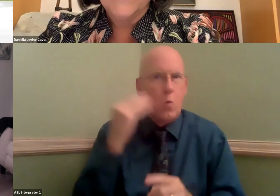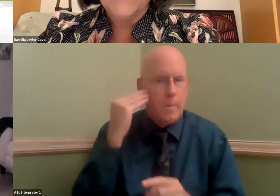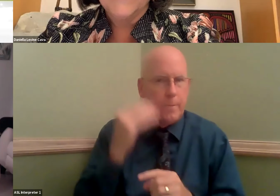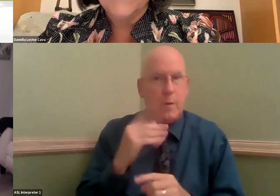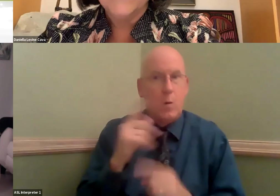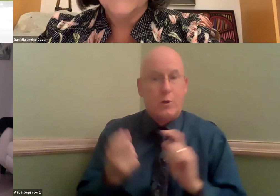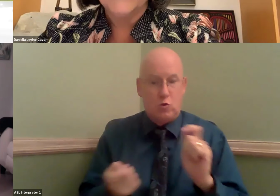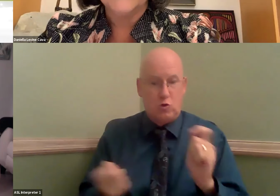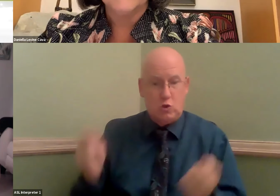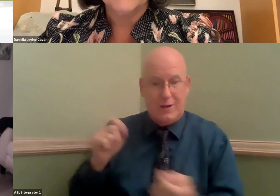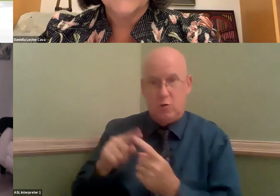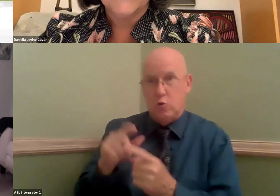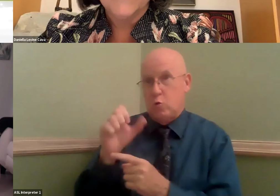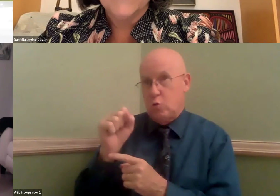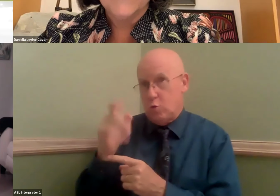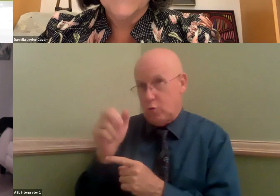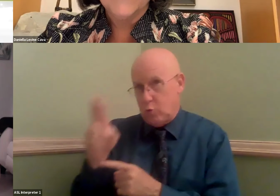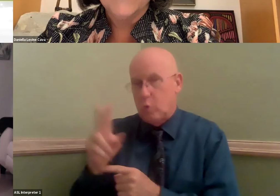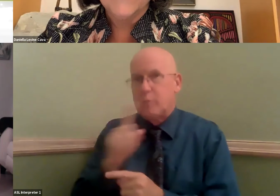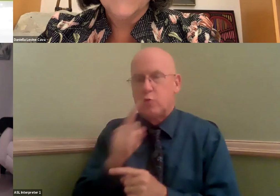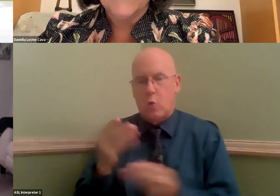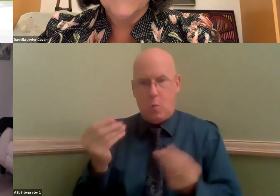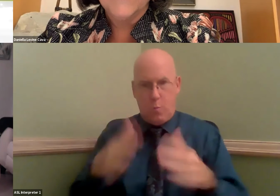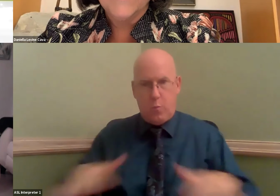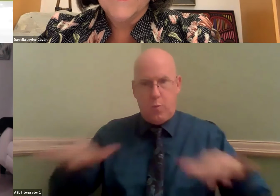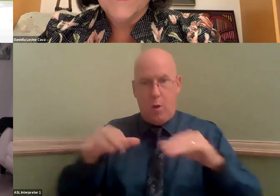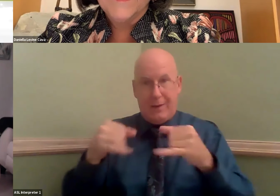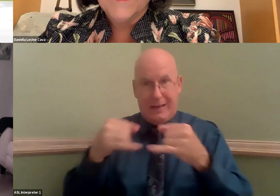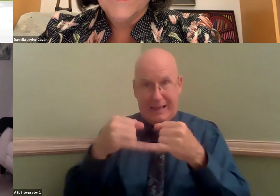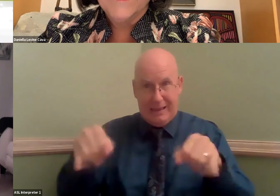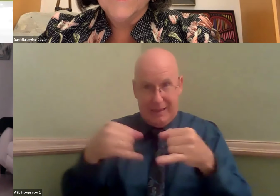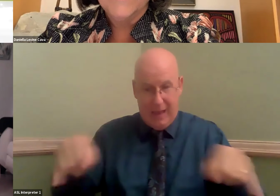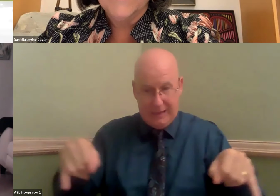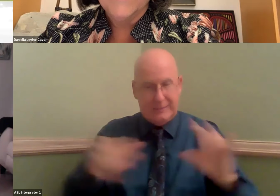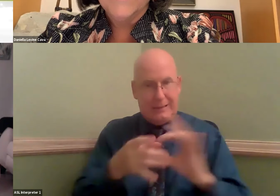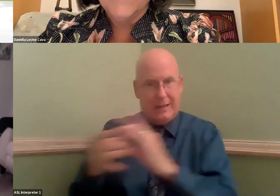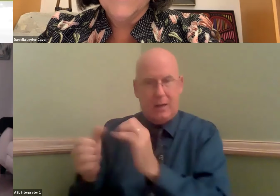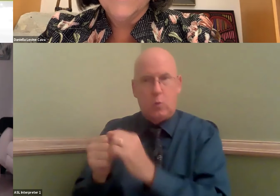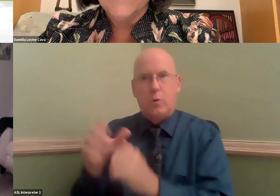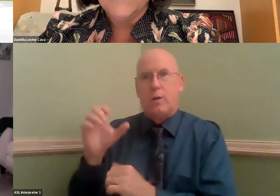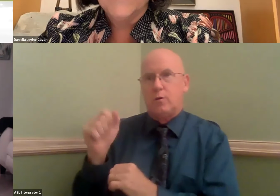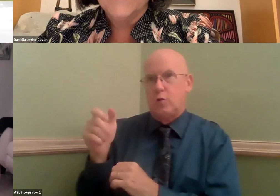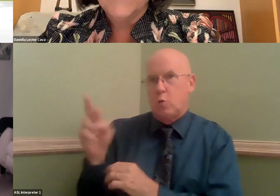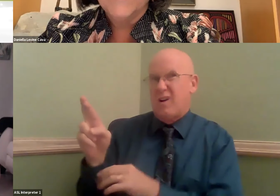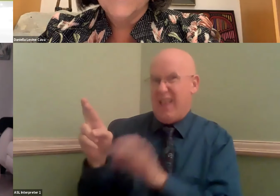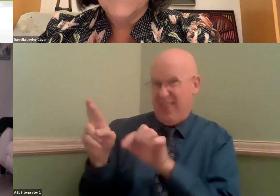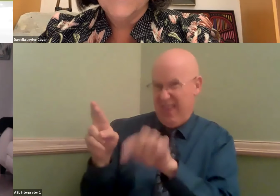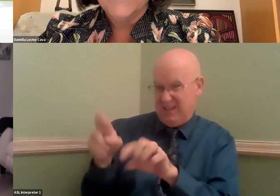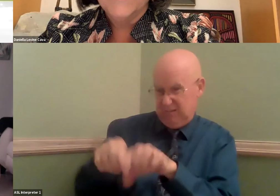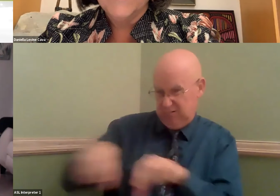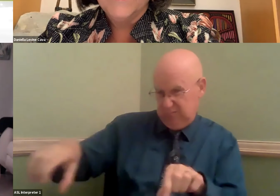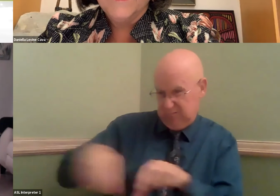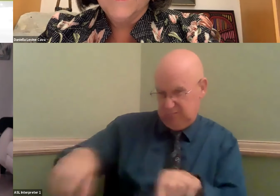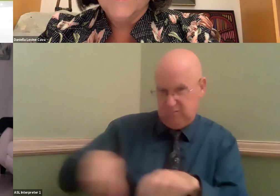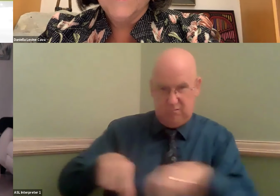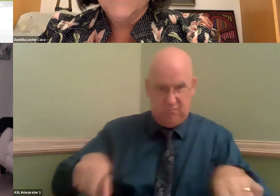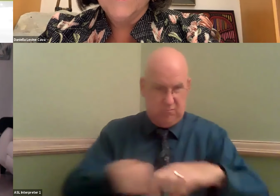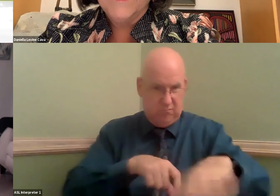to sewer is making sure property lines can get it connected to the sewer lines. That could be very, very expensive if you have to run these